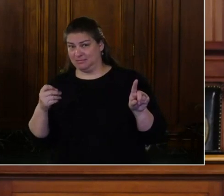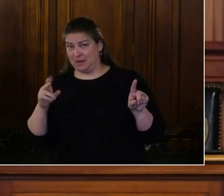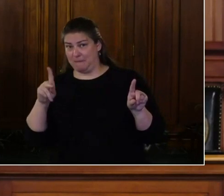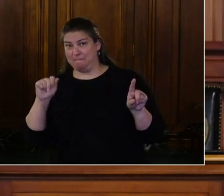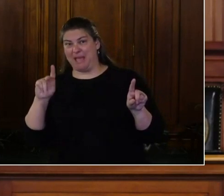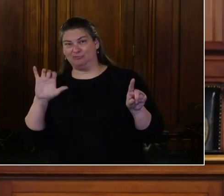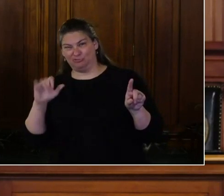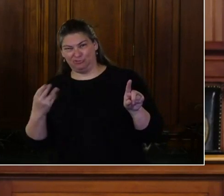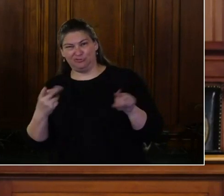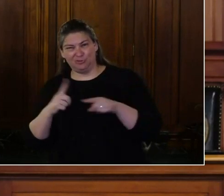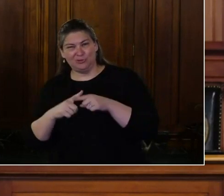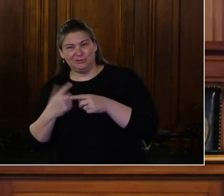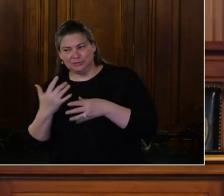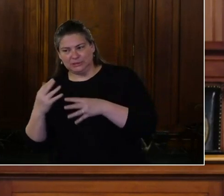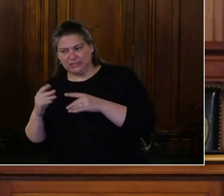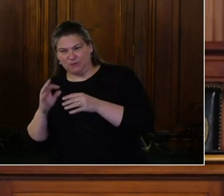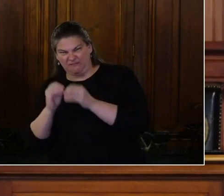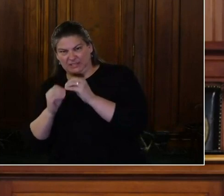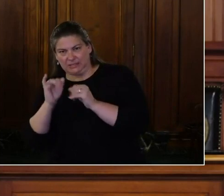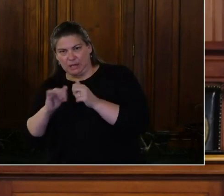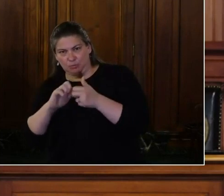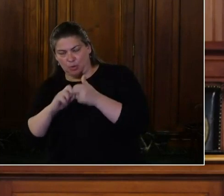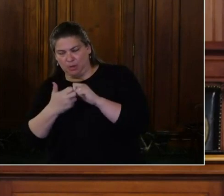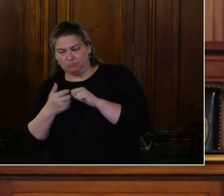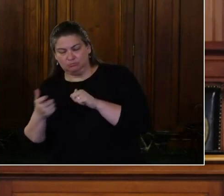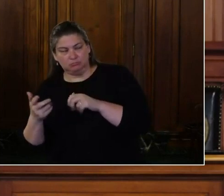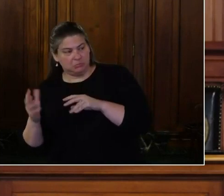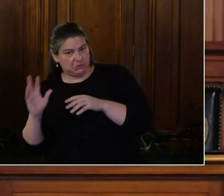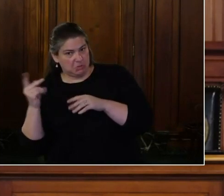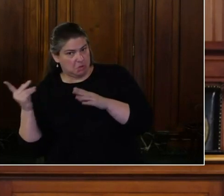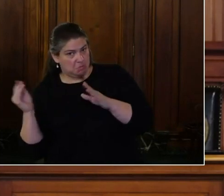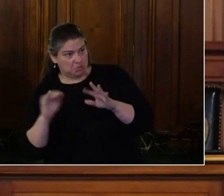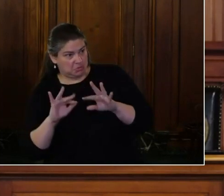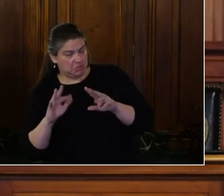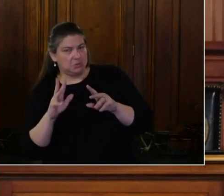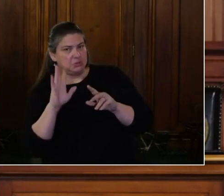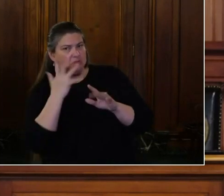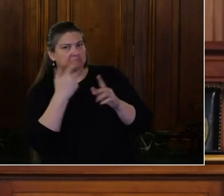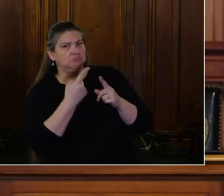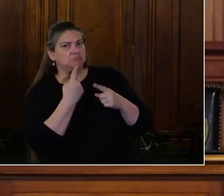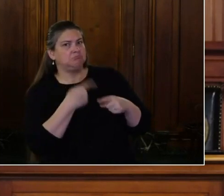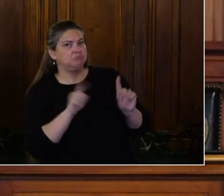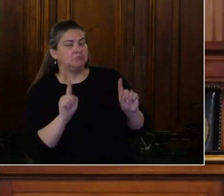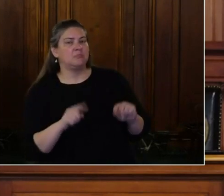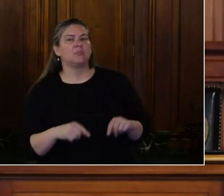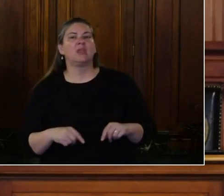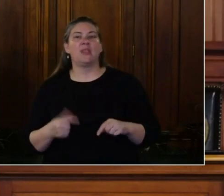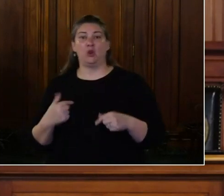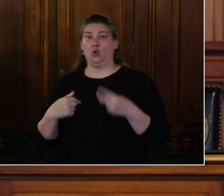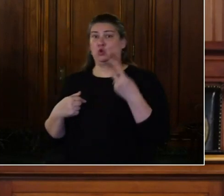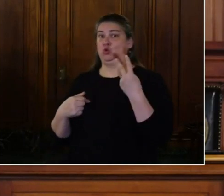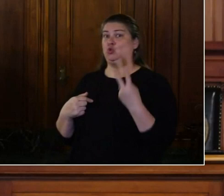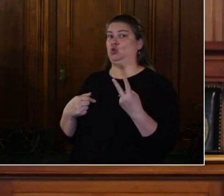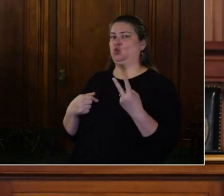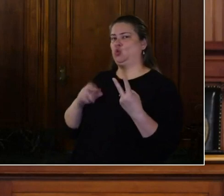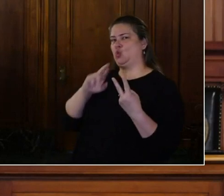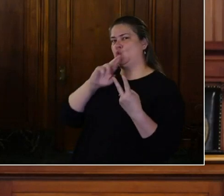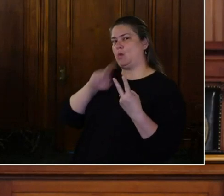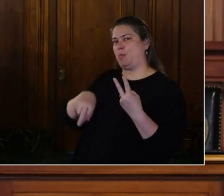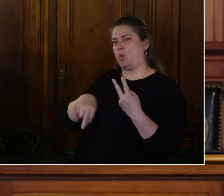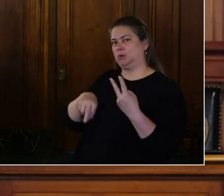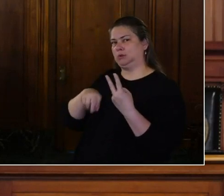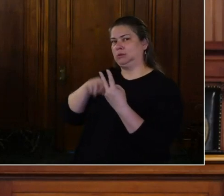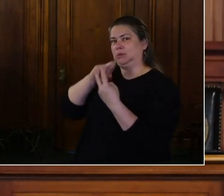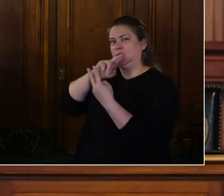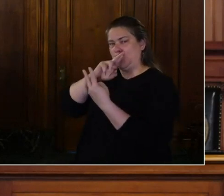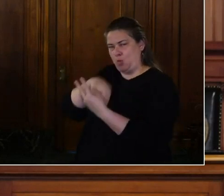was successful. It's also important to notice that there were 2 verifiable reports